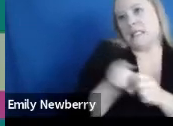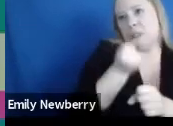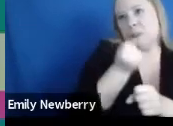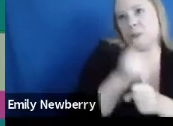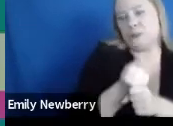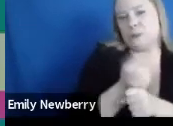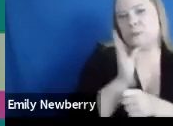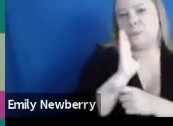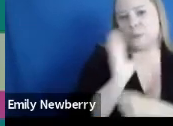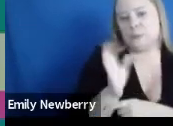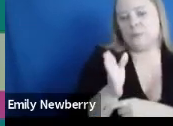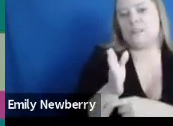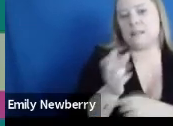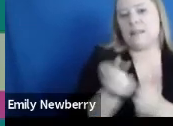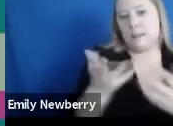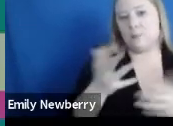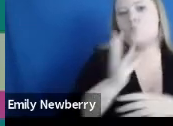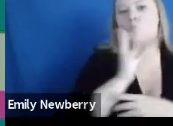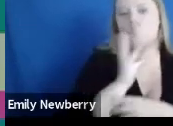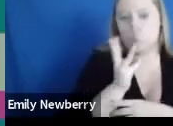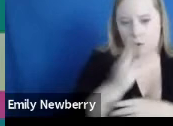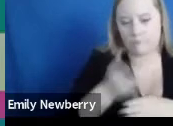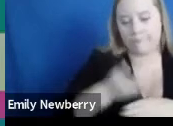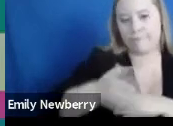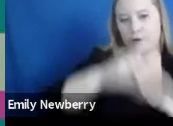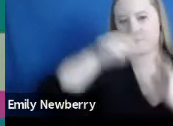much water for the fracking.